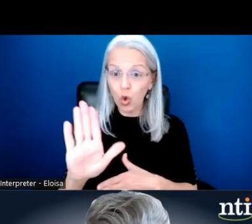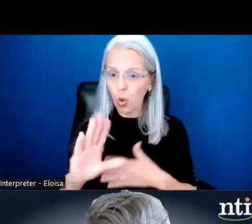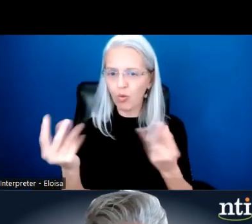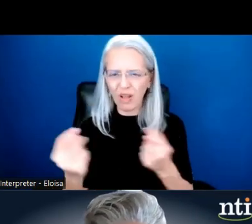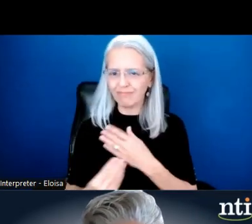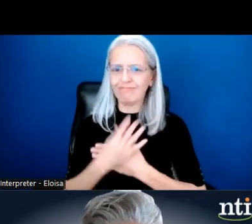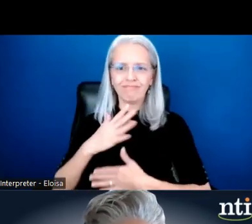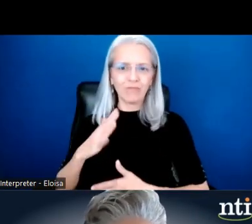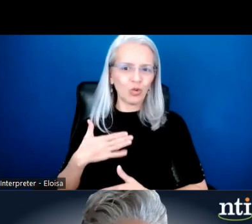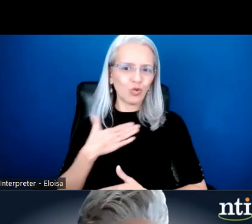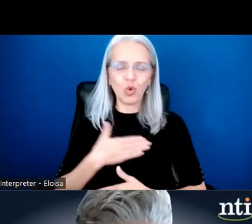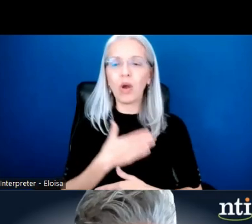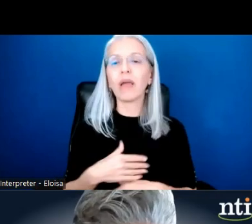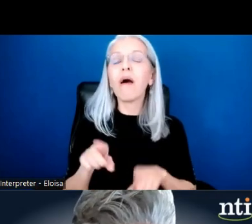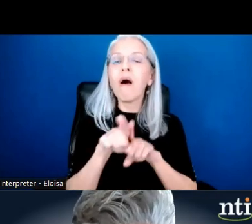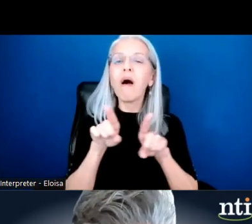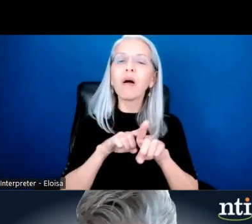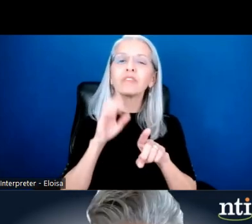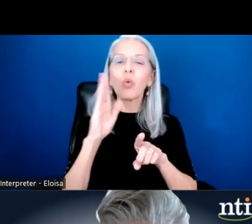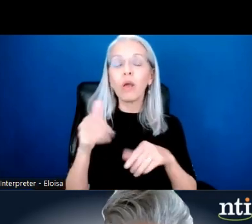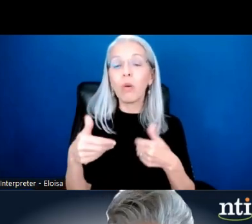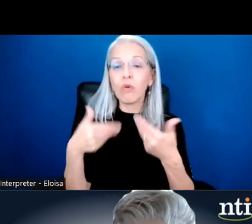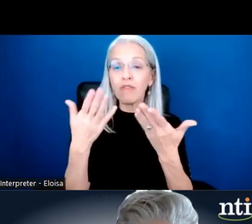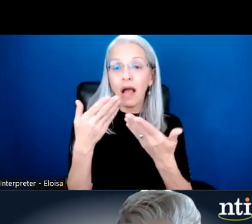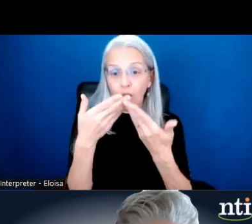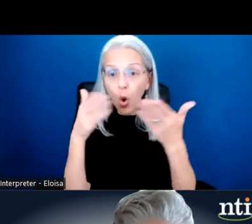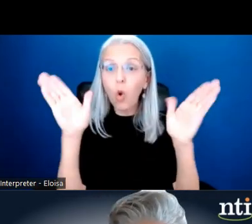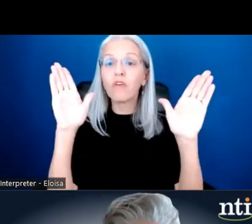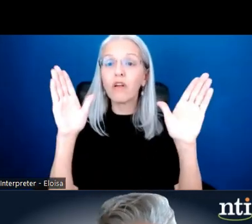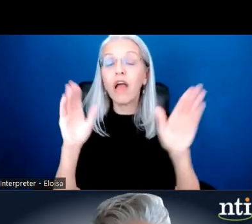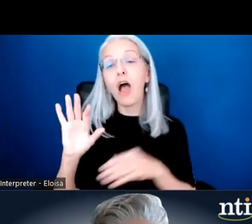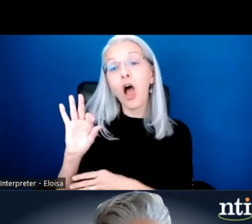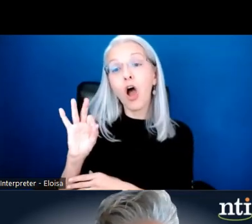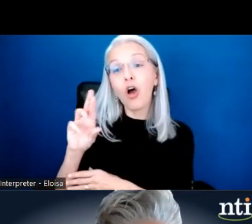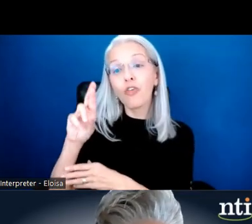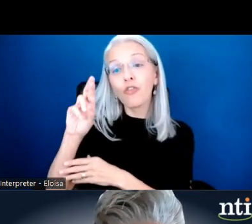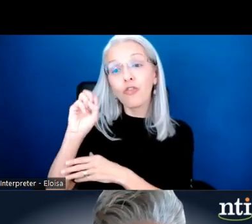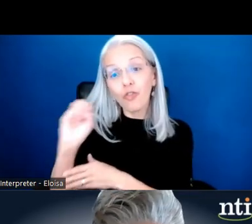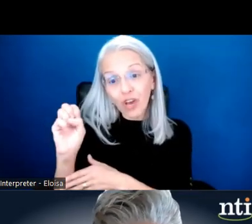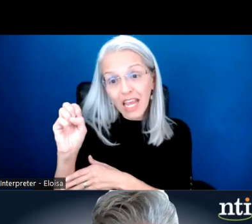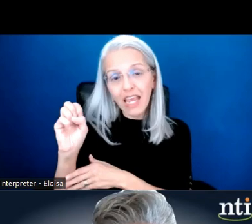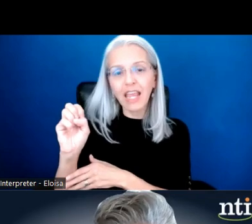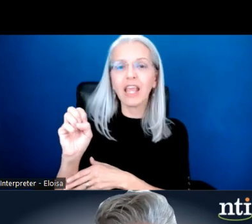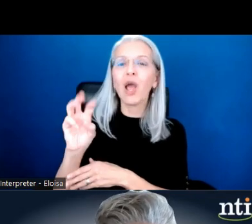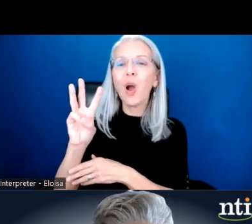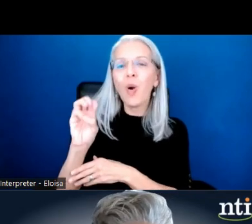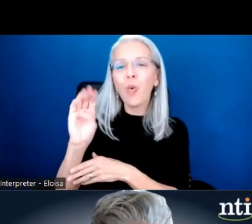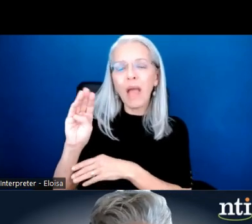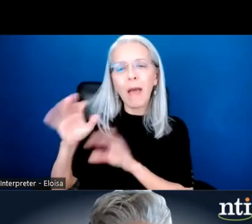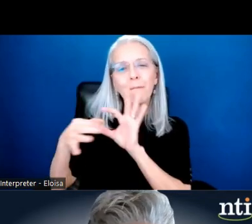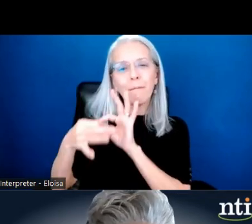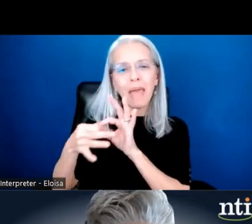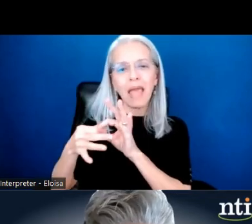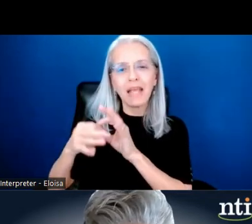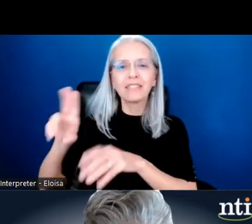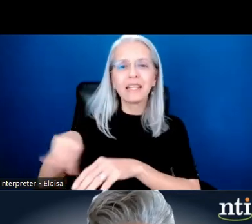this free, did I say free? Web-based National Adoption Competency Mental Health Training